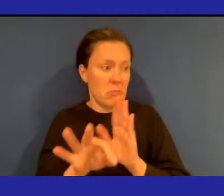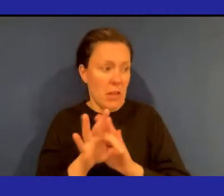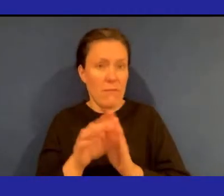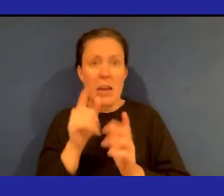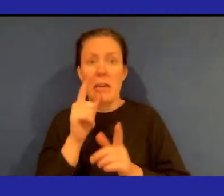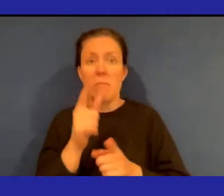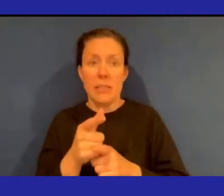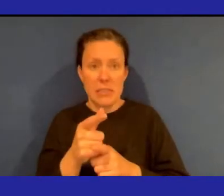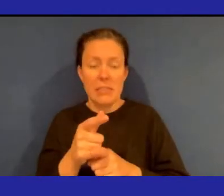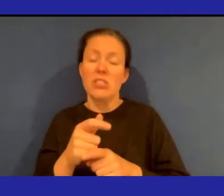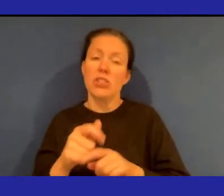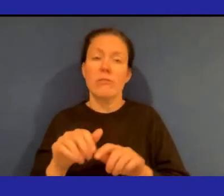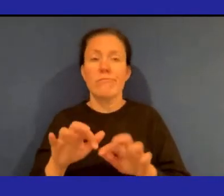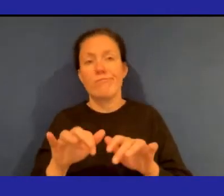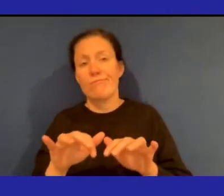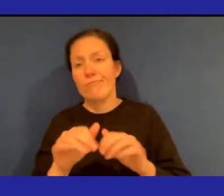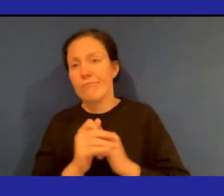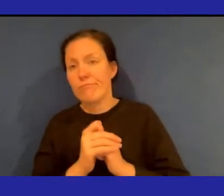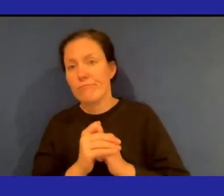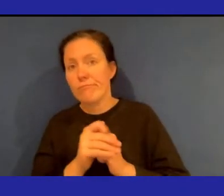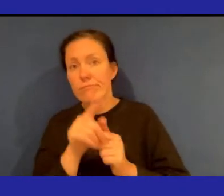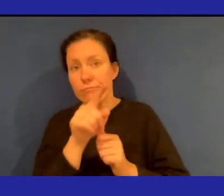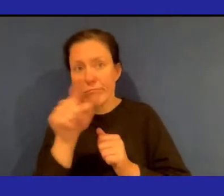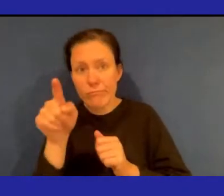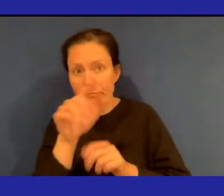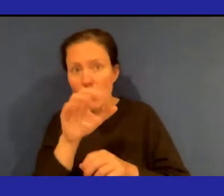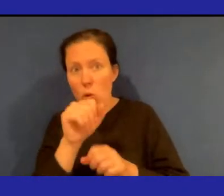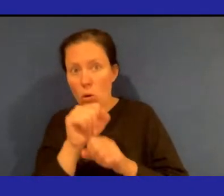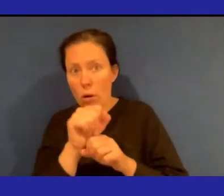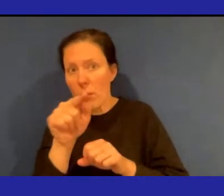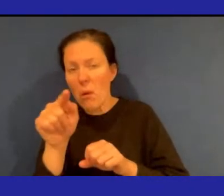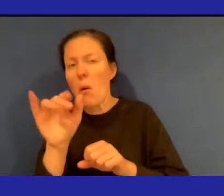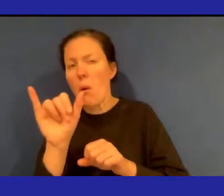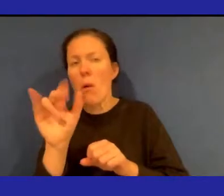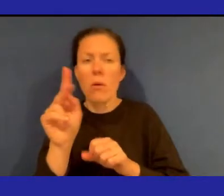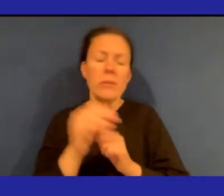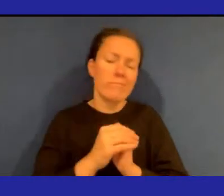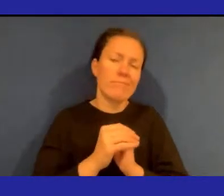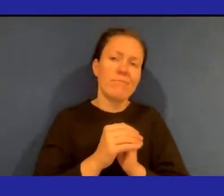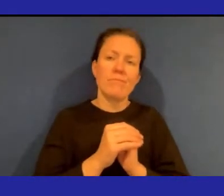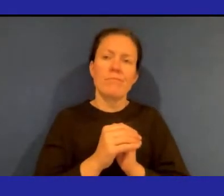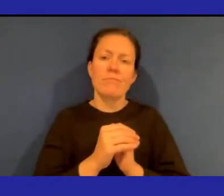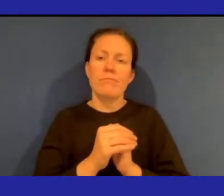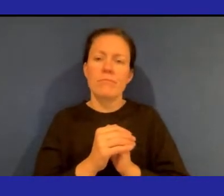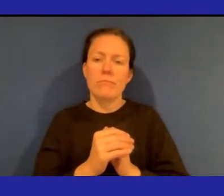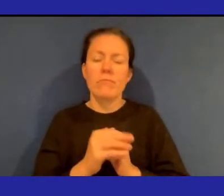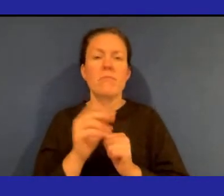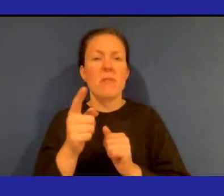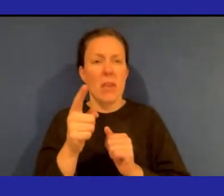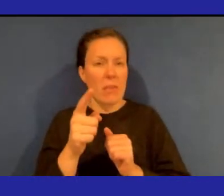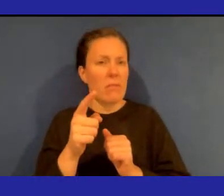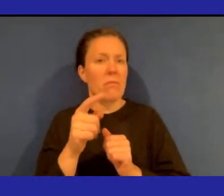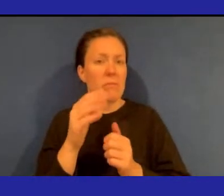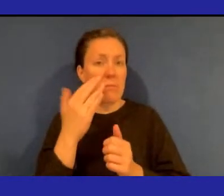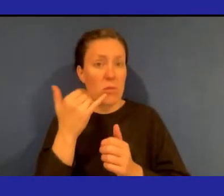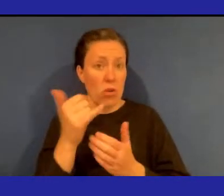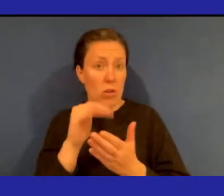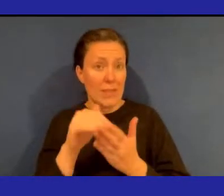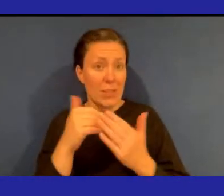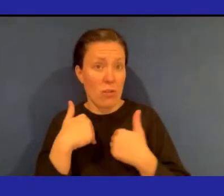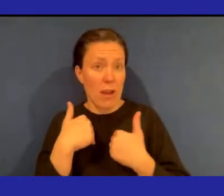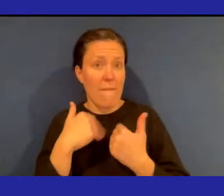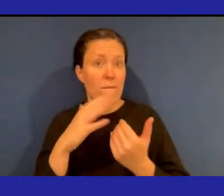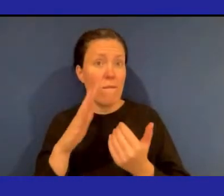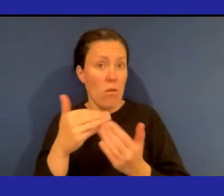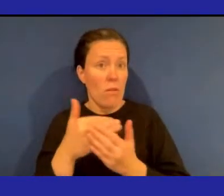can figure out where she has to go, and they have all of the internal numbers, so and